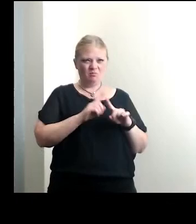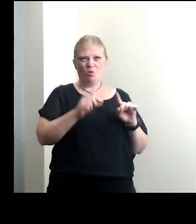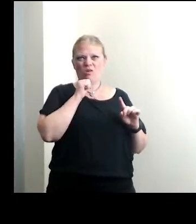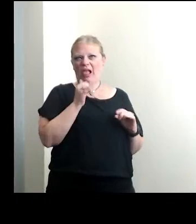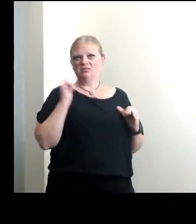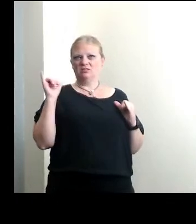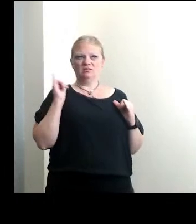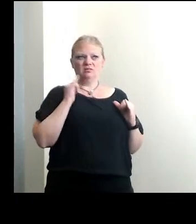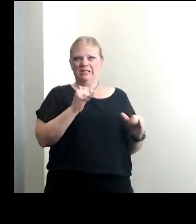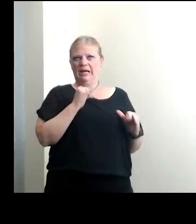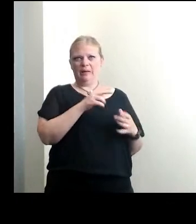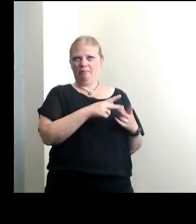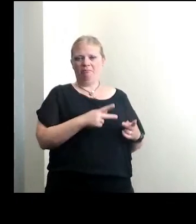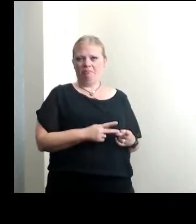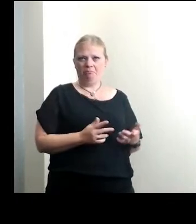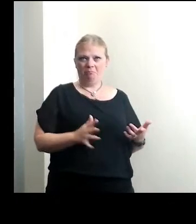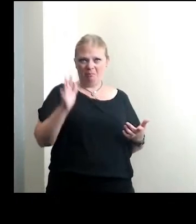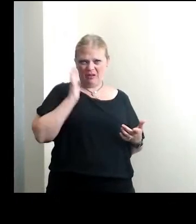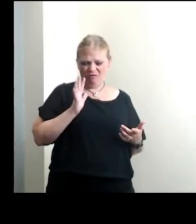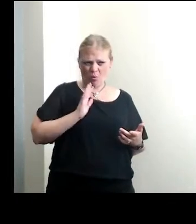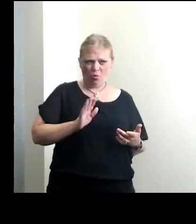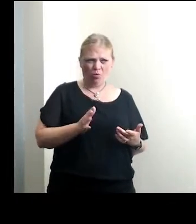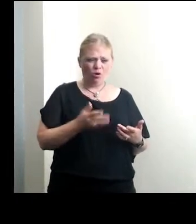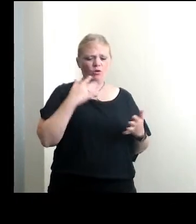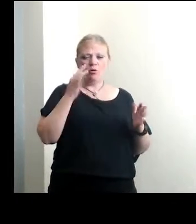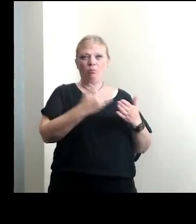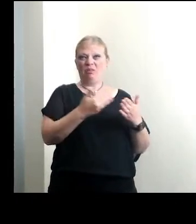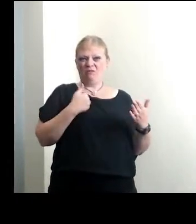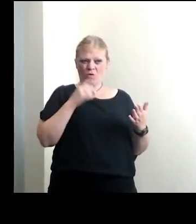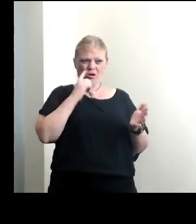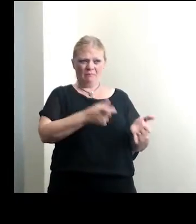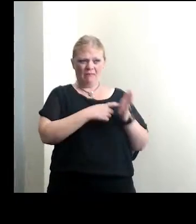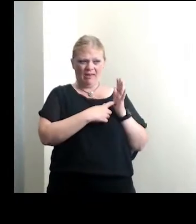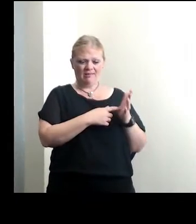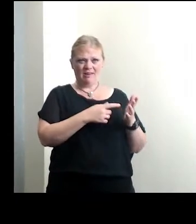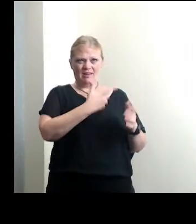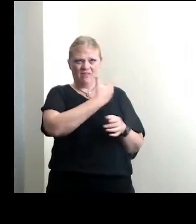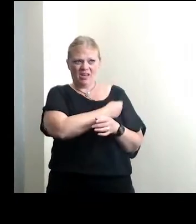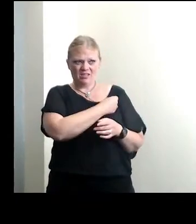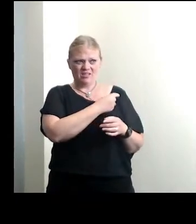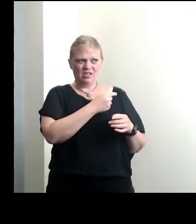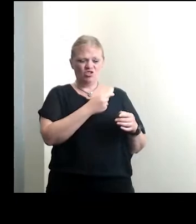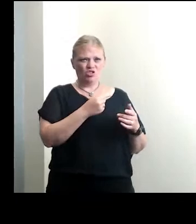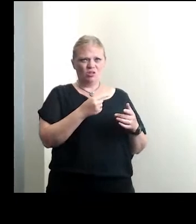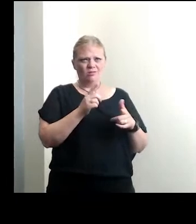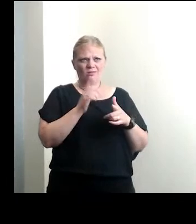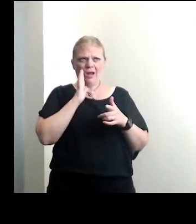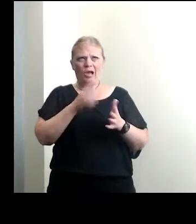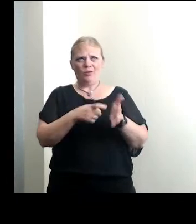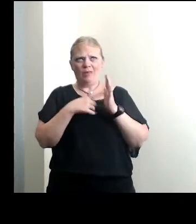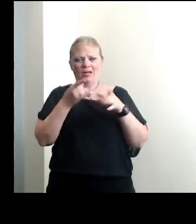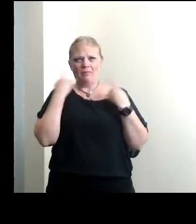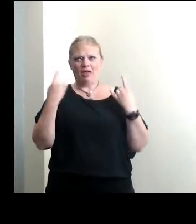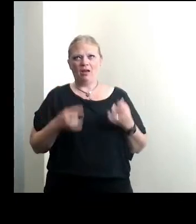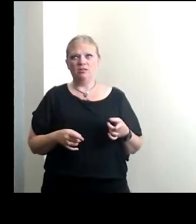position yet. And before I would mandate vaccinations for private establishments indoors, we would mandate mask